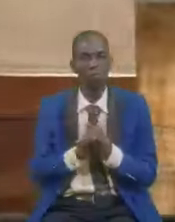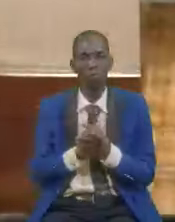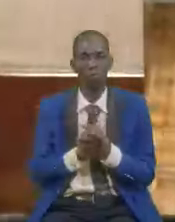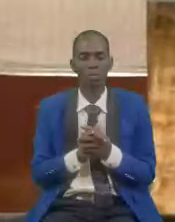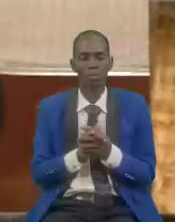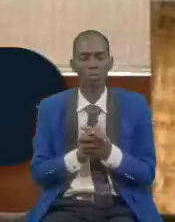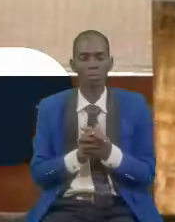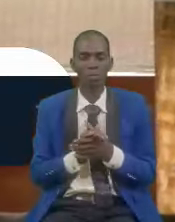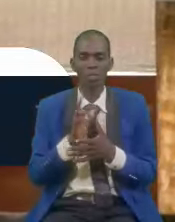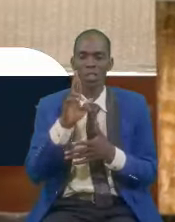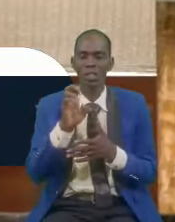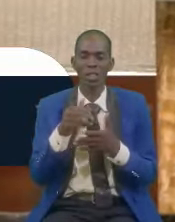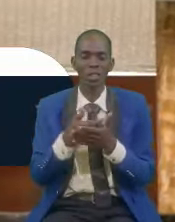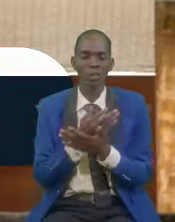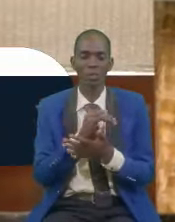renewing the